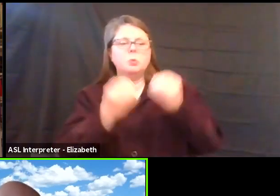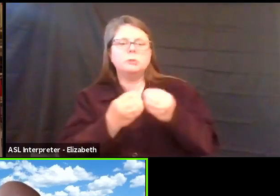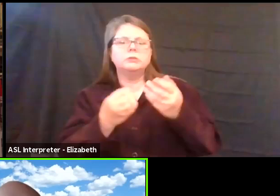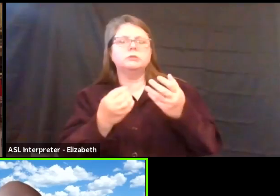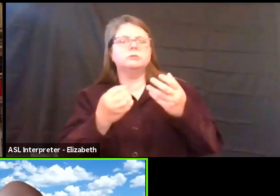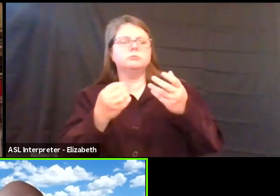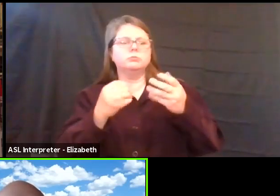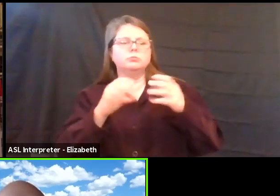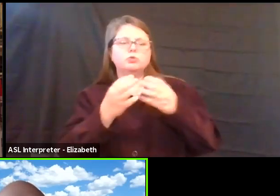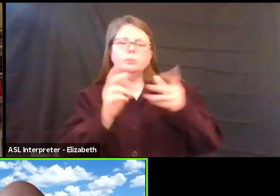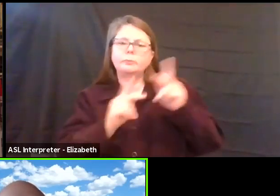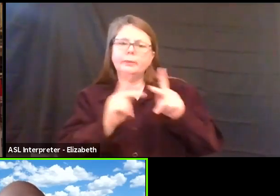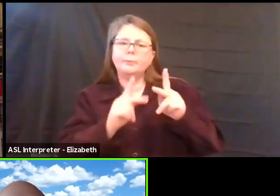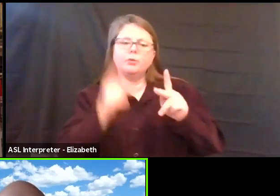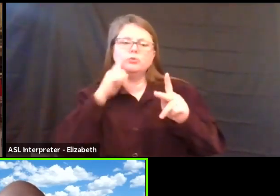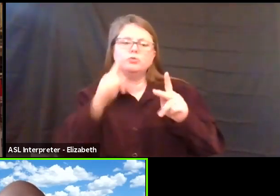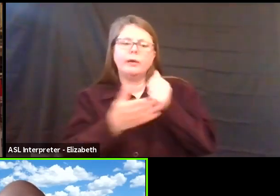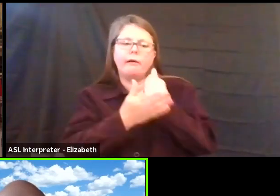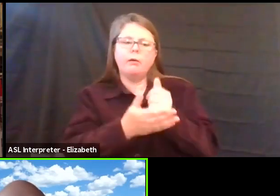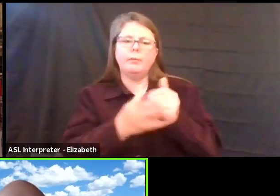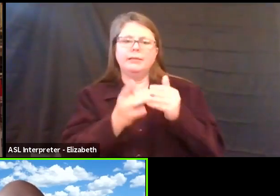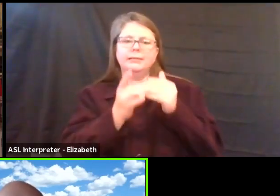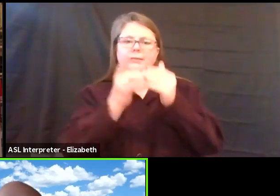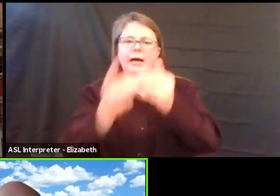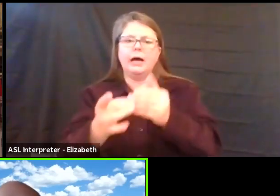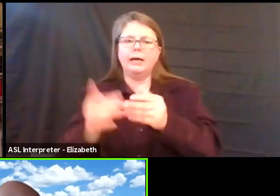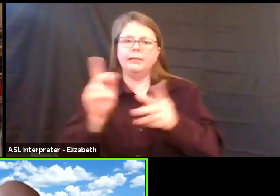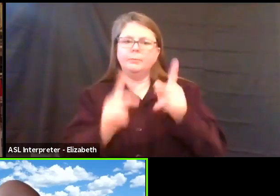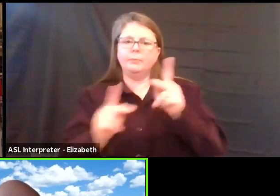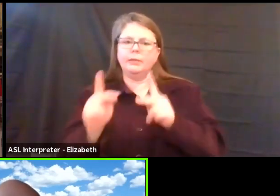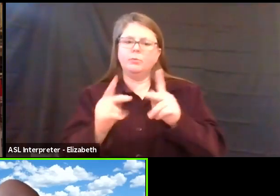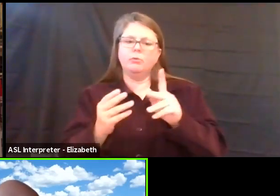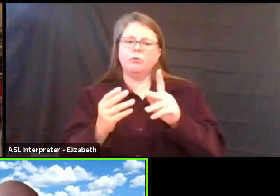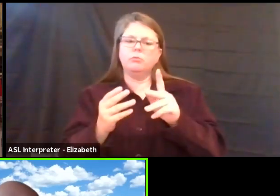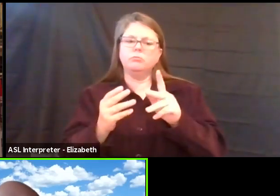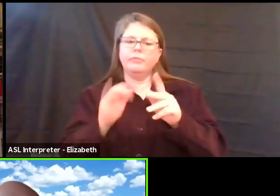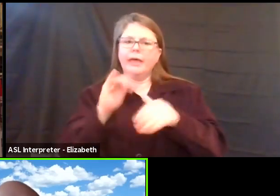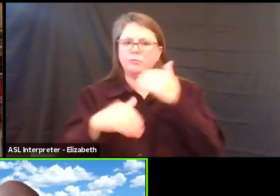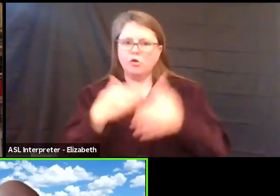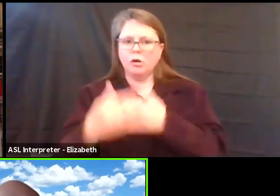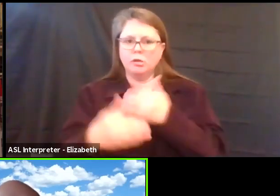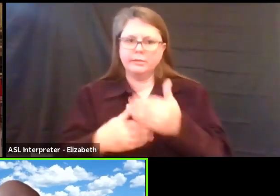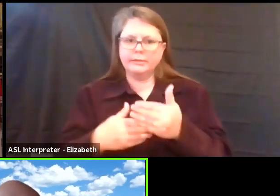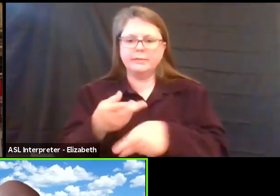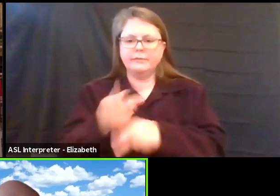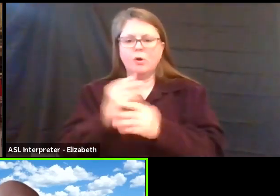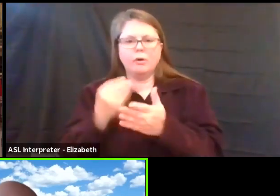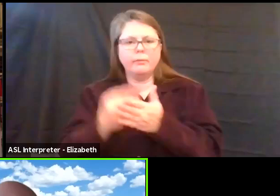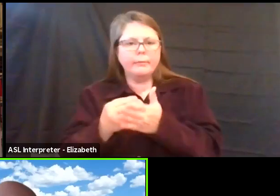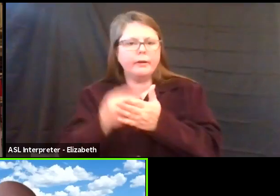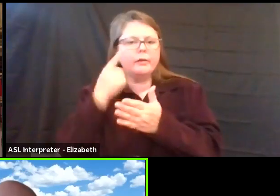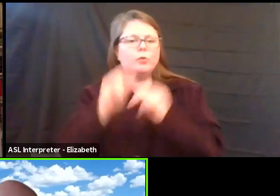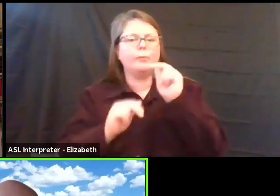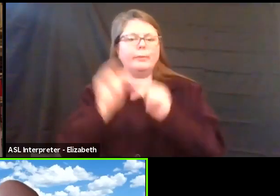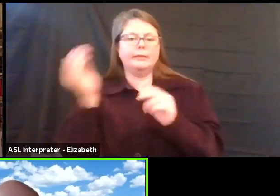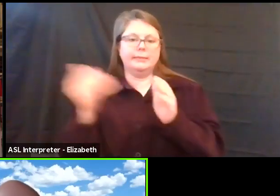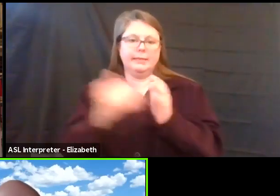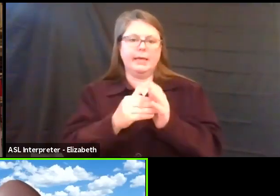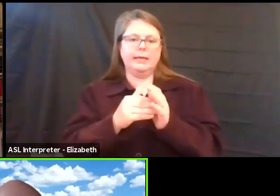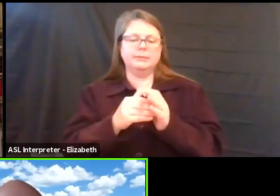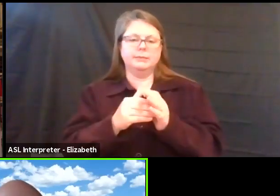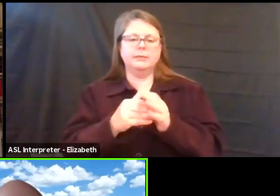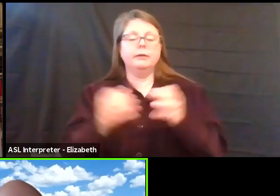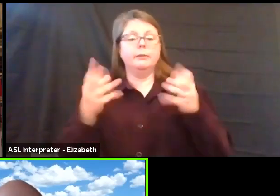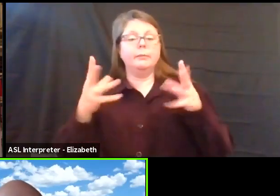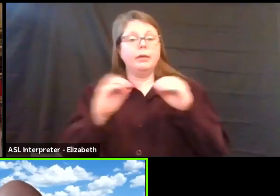part of what we're trying to establish and identify local resources for that. But there are a number of organizations that are